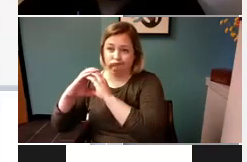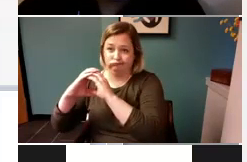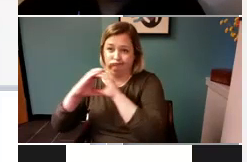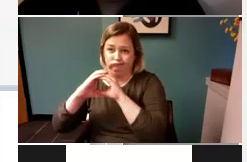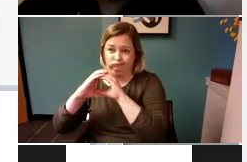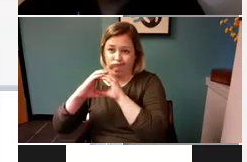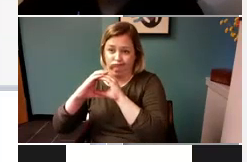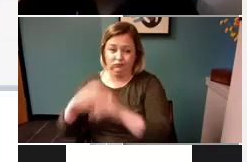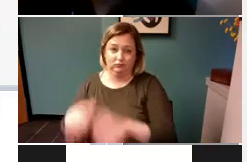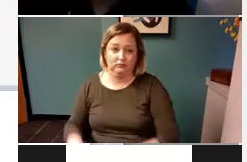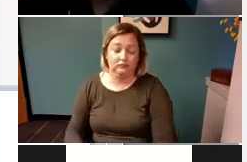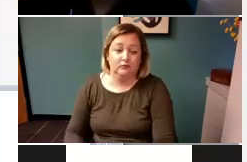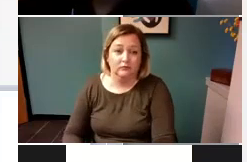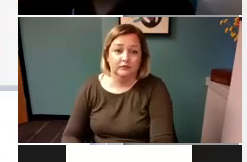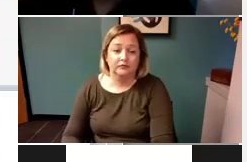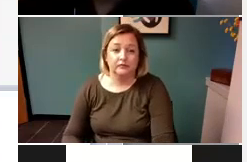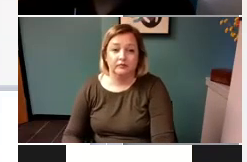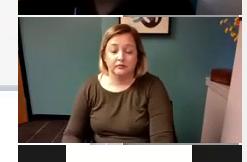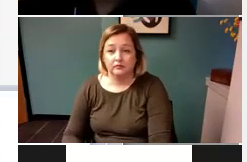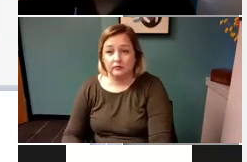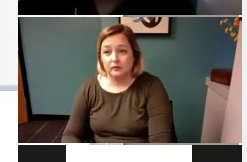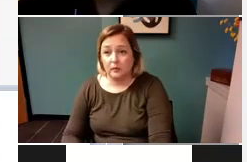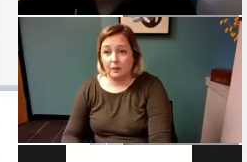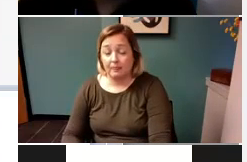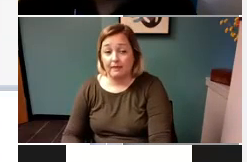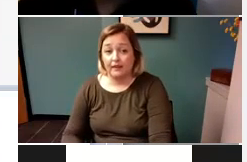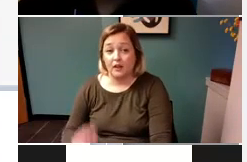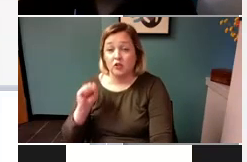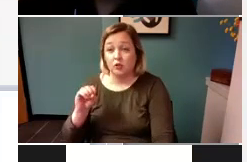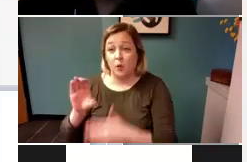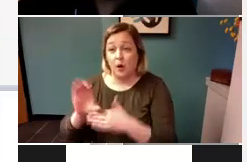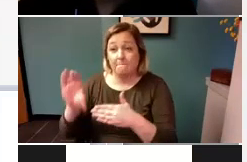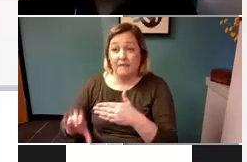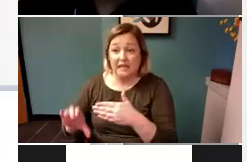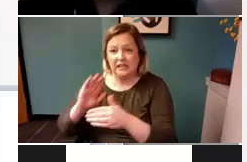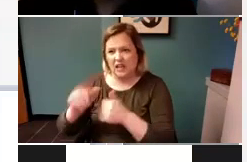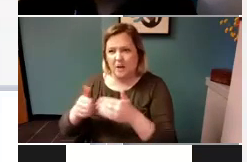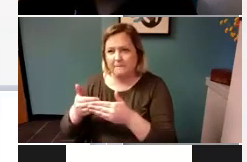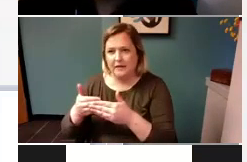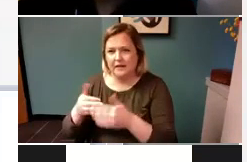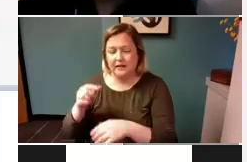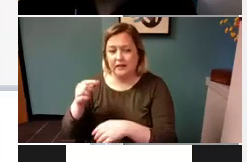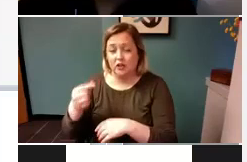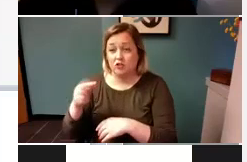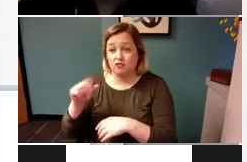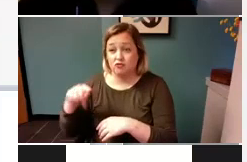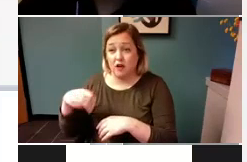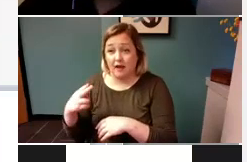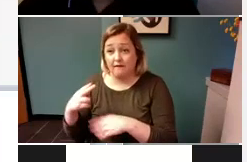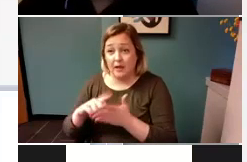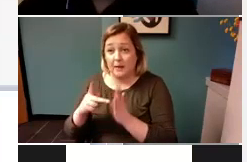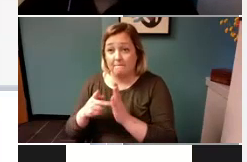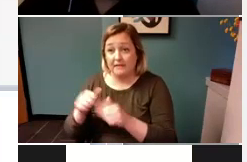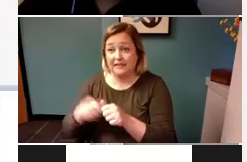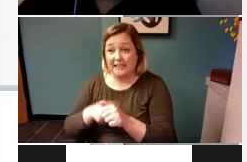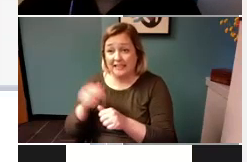So a complete graph is basically the graph where every node is connected to every